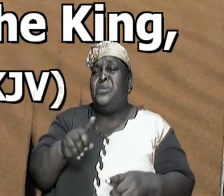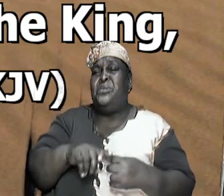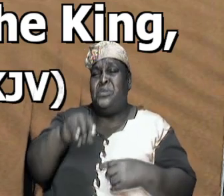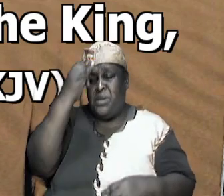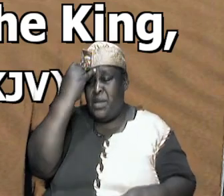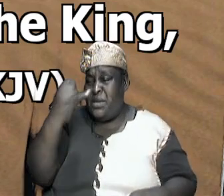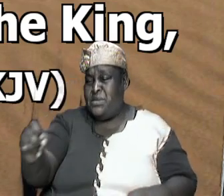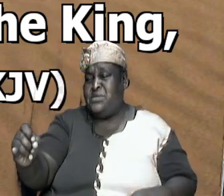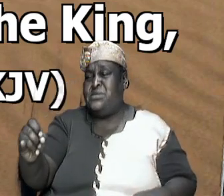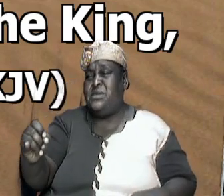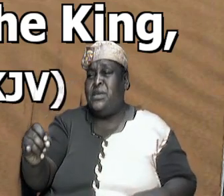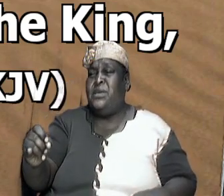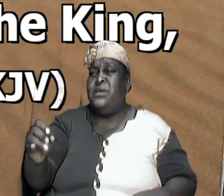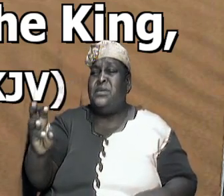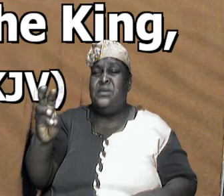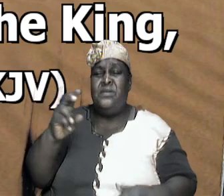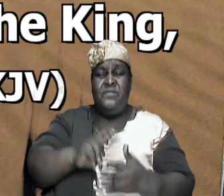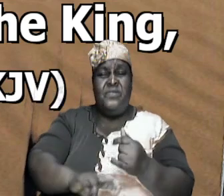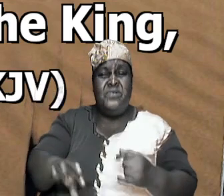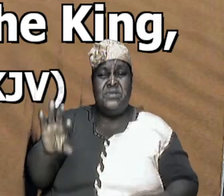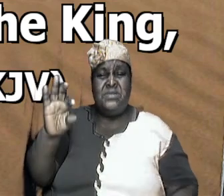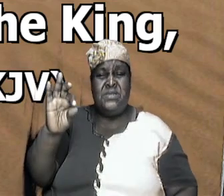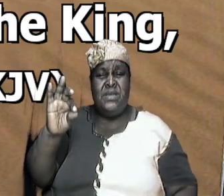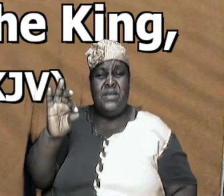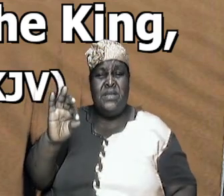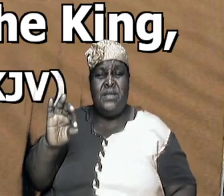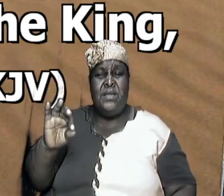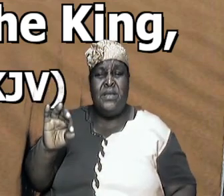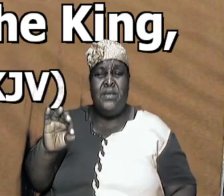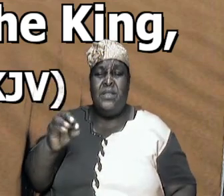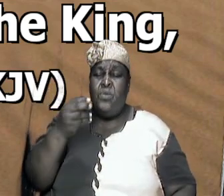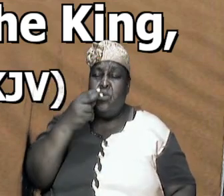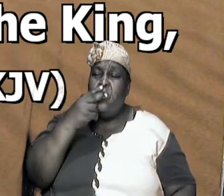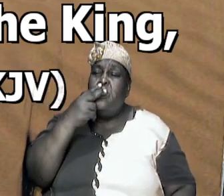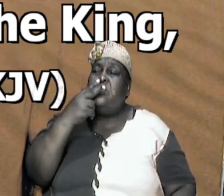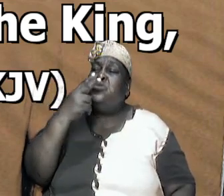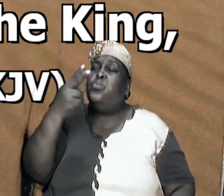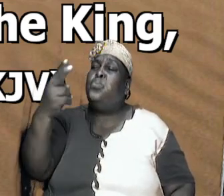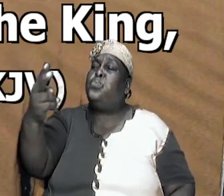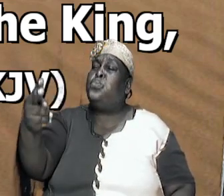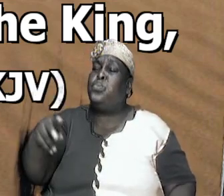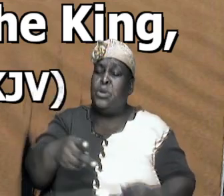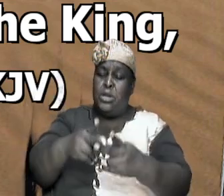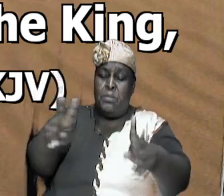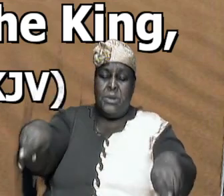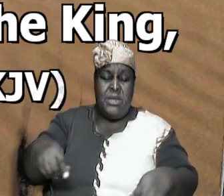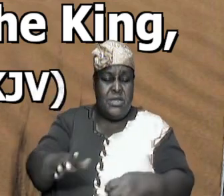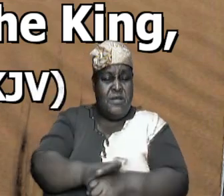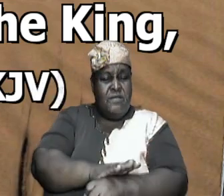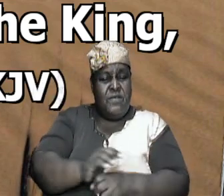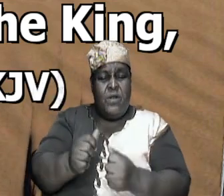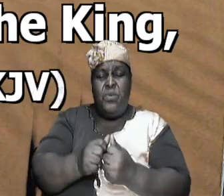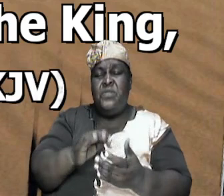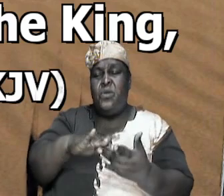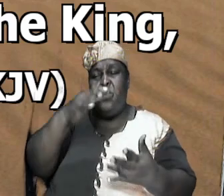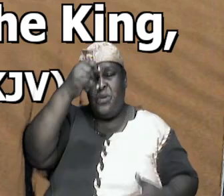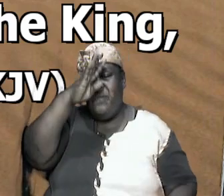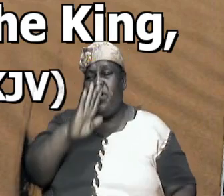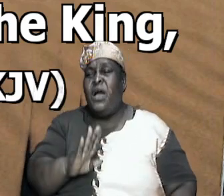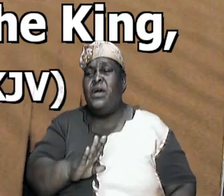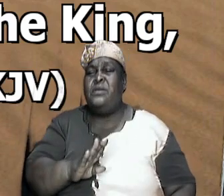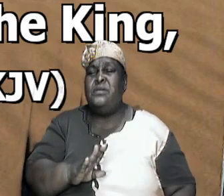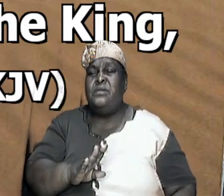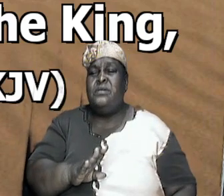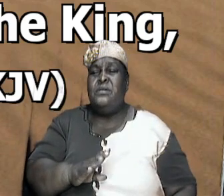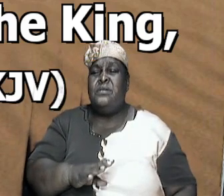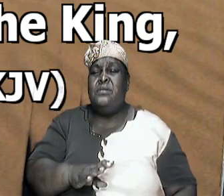Isaiah 6 verse 9, where there was smoke and the place was filled with the glory and the presence of God. It's not all the time it's going to